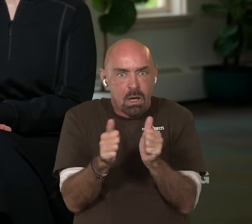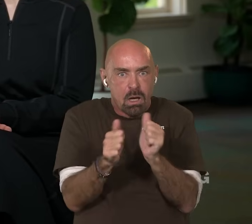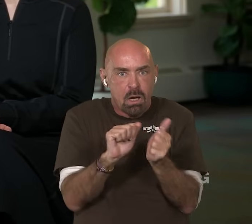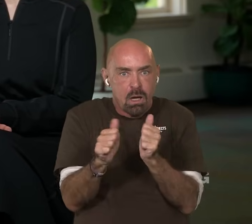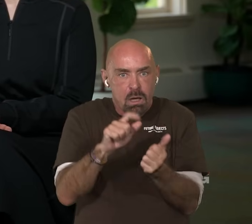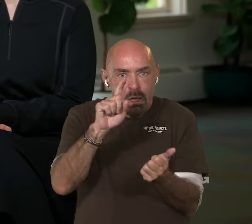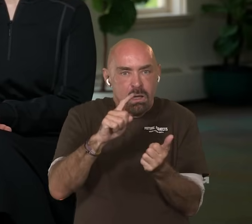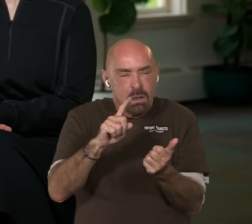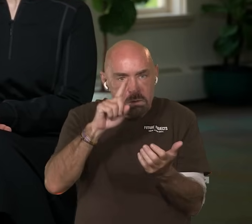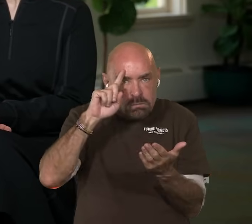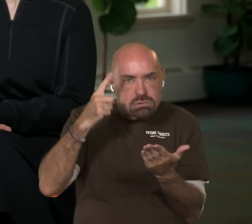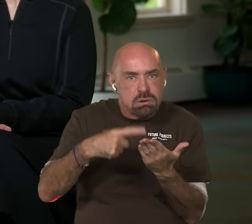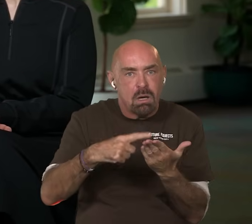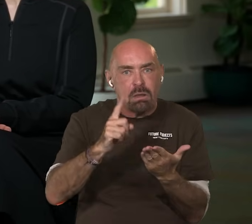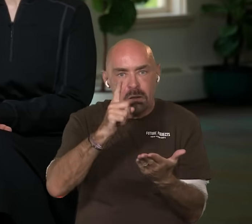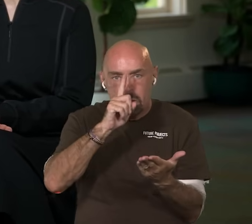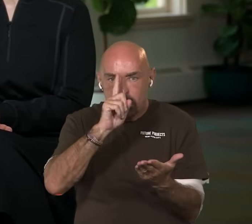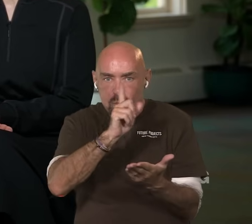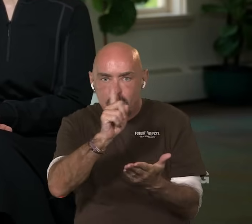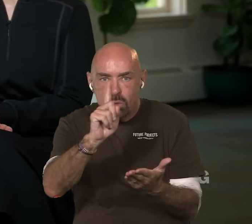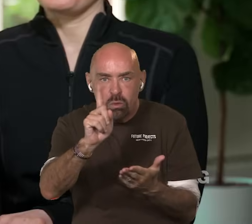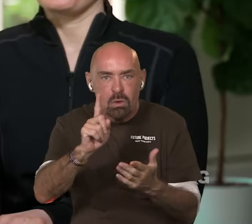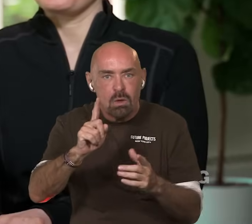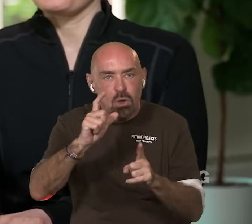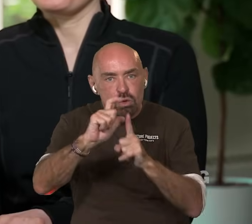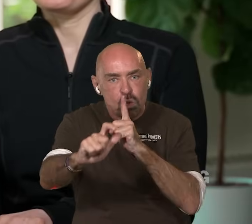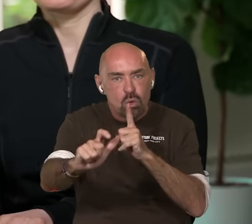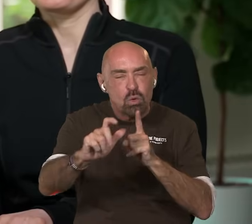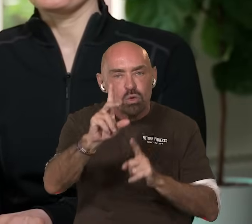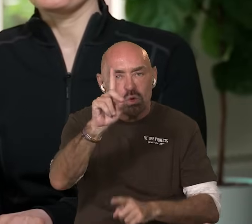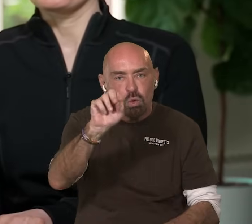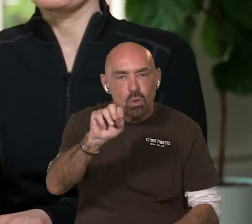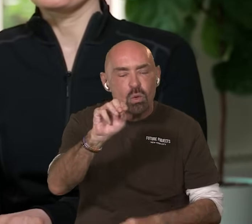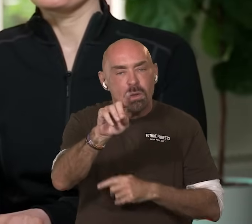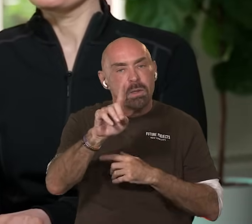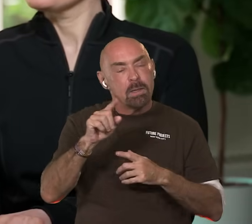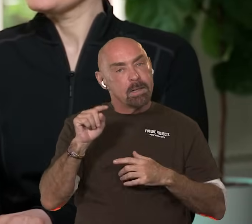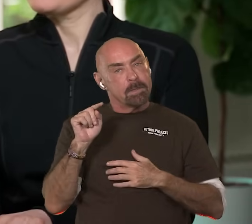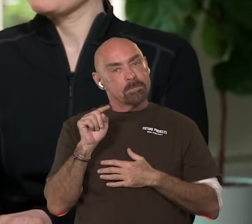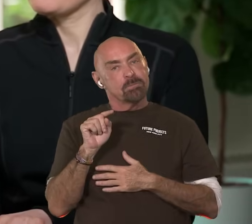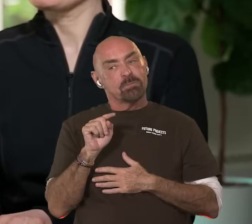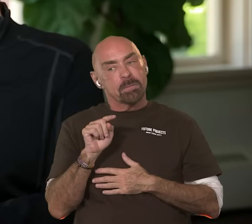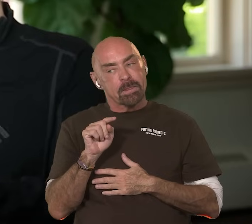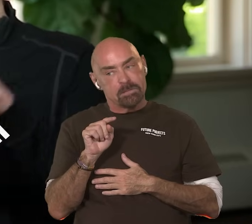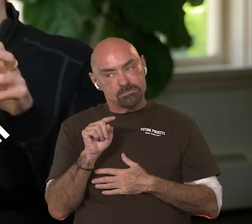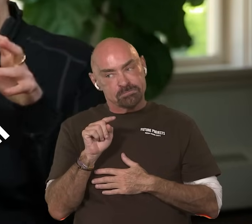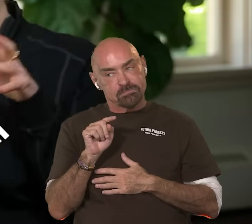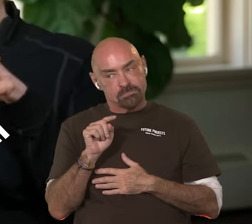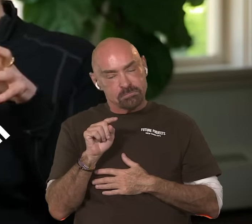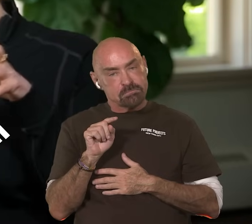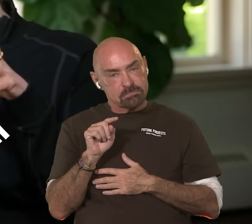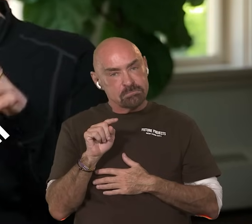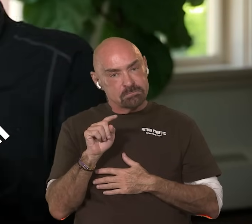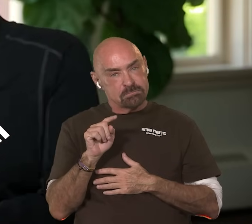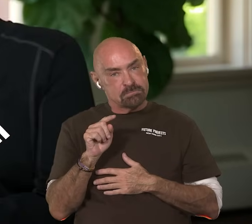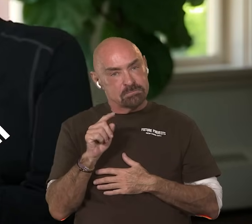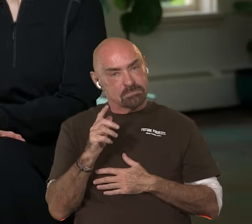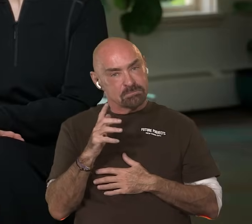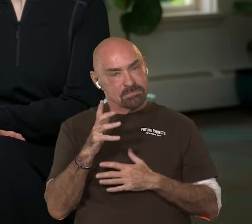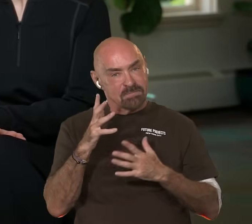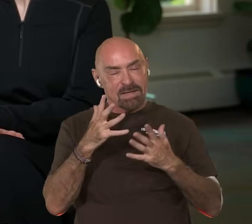opportunity then we saw is to look at all that in the city building layer game state then drag it out into the